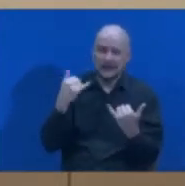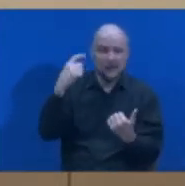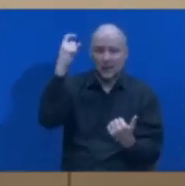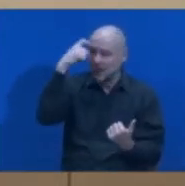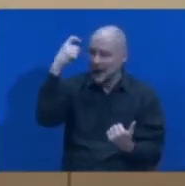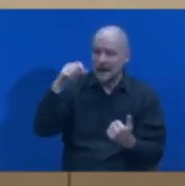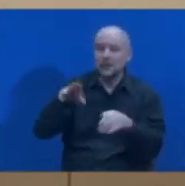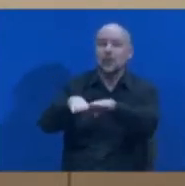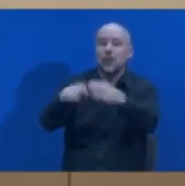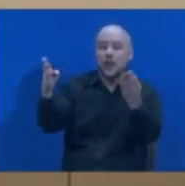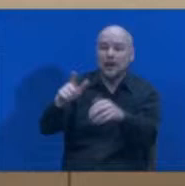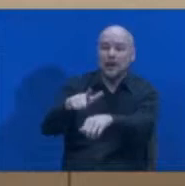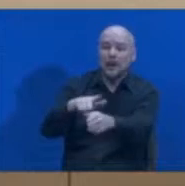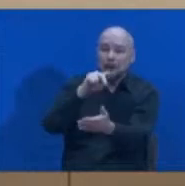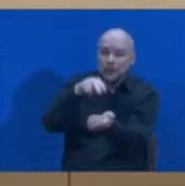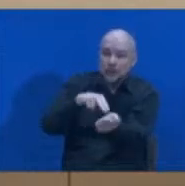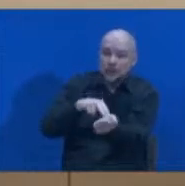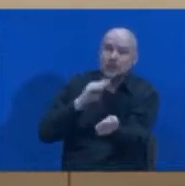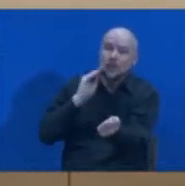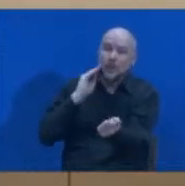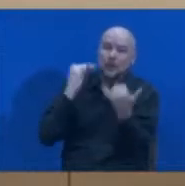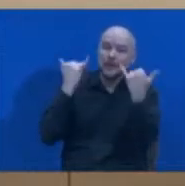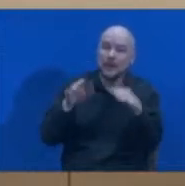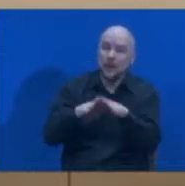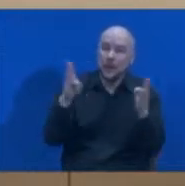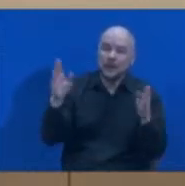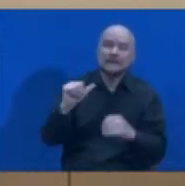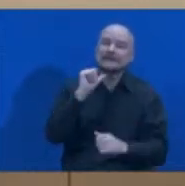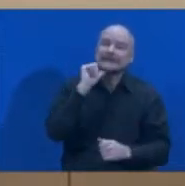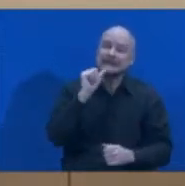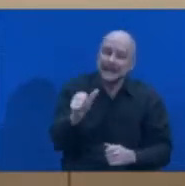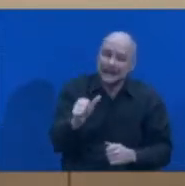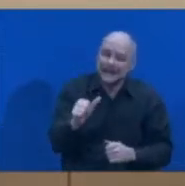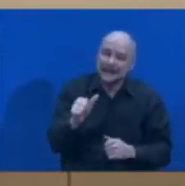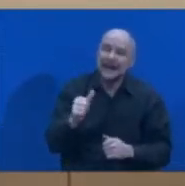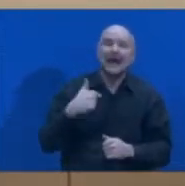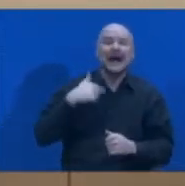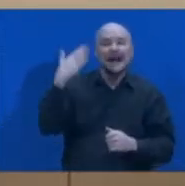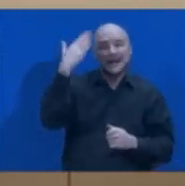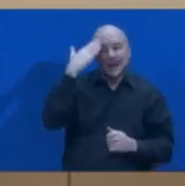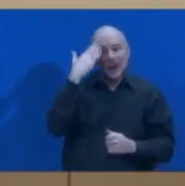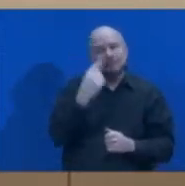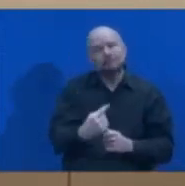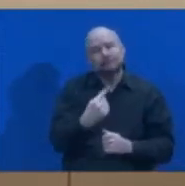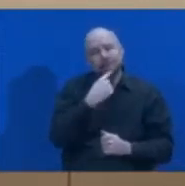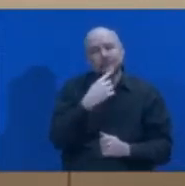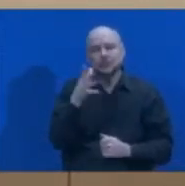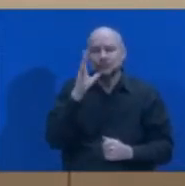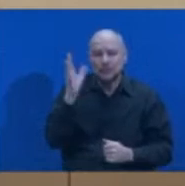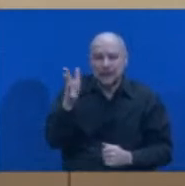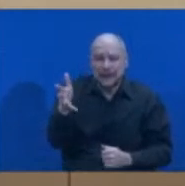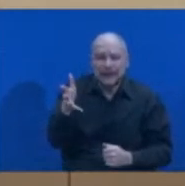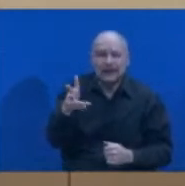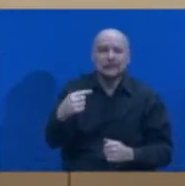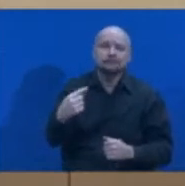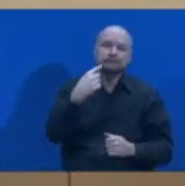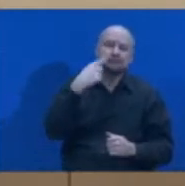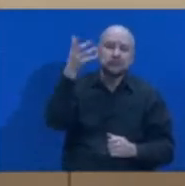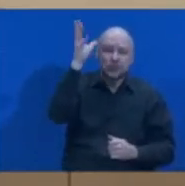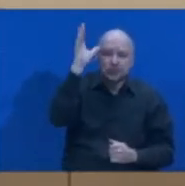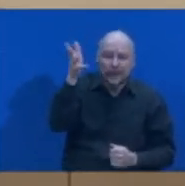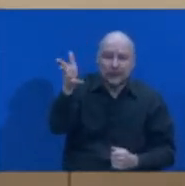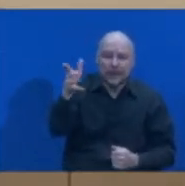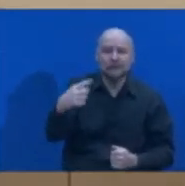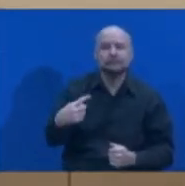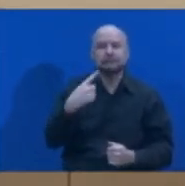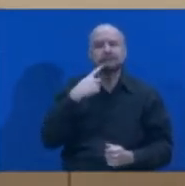it is, it's a challenging situation. It's very hard not to be able to be with your loved ones, but it's the only way we have to